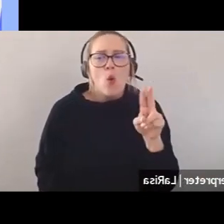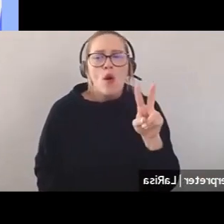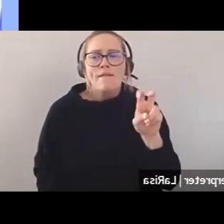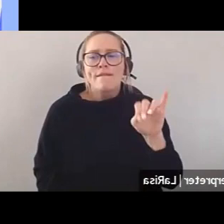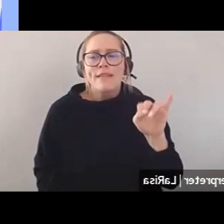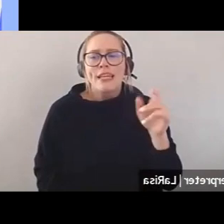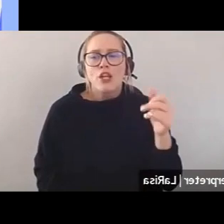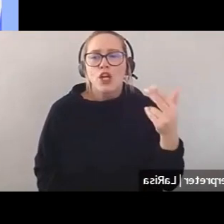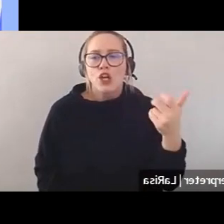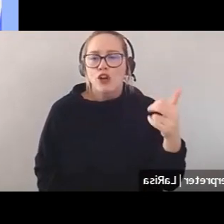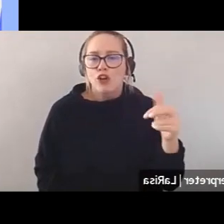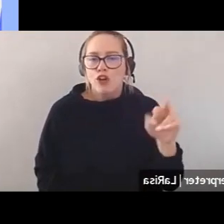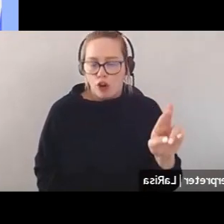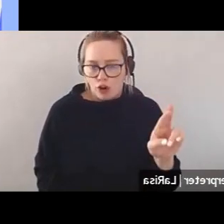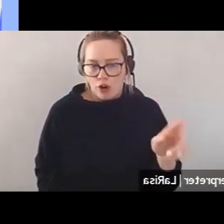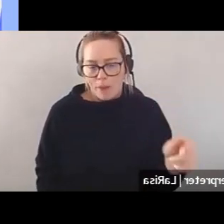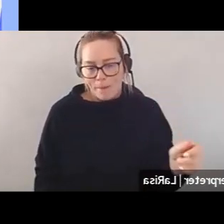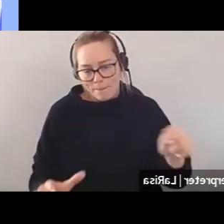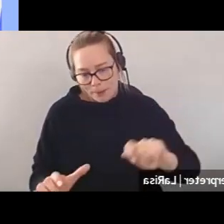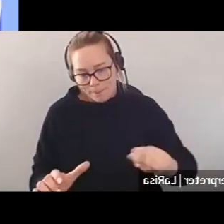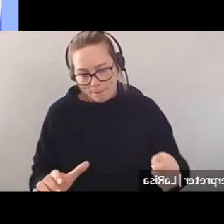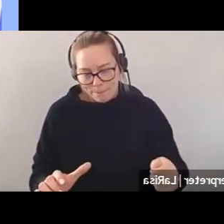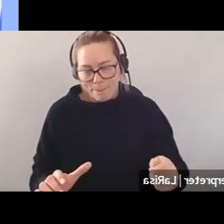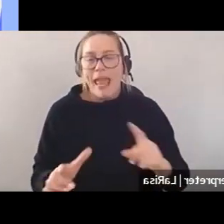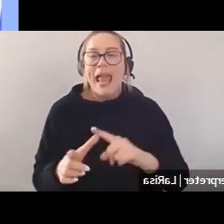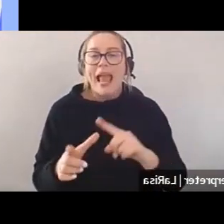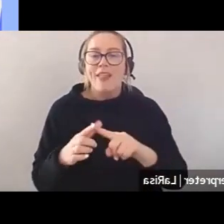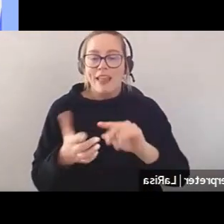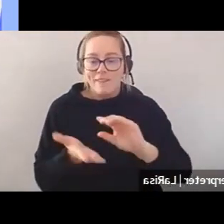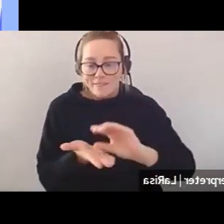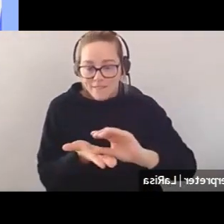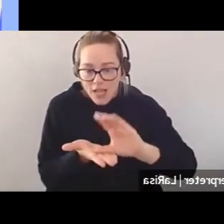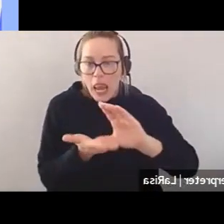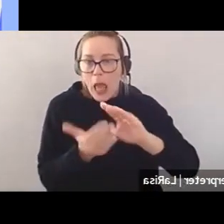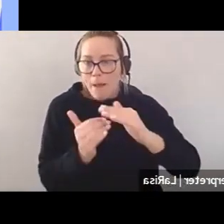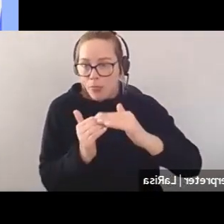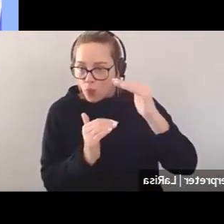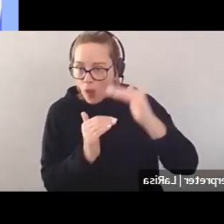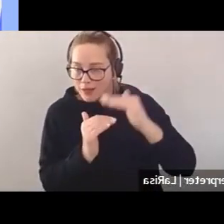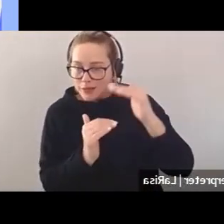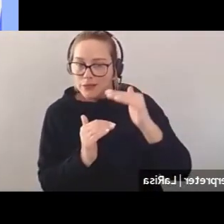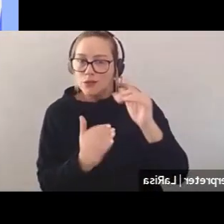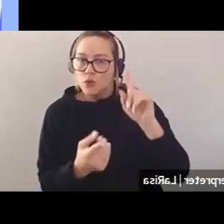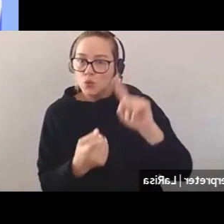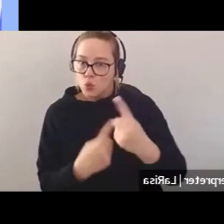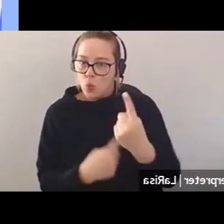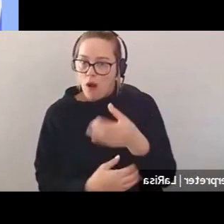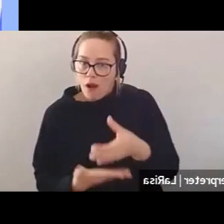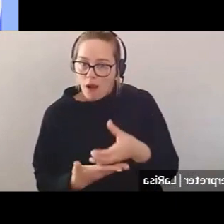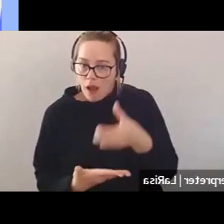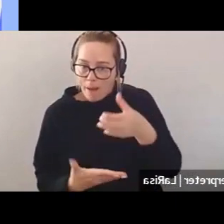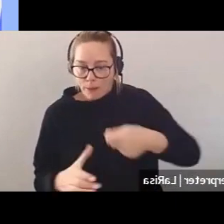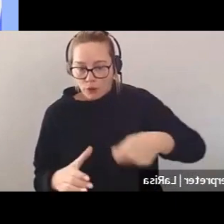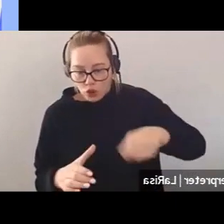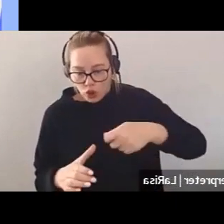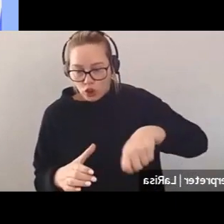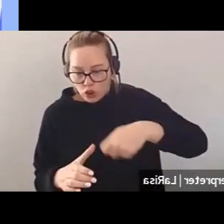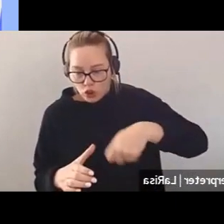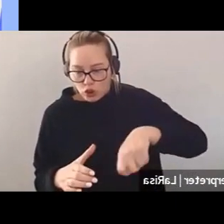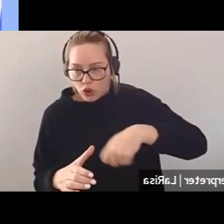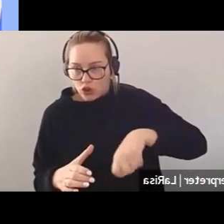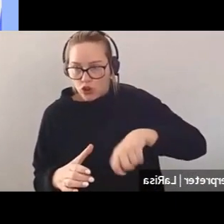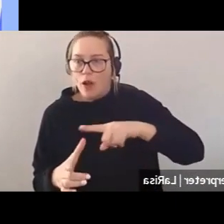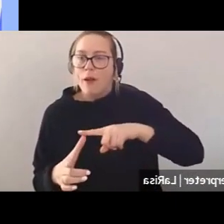lemon juice, and then you fill the rest with the milk of your choice, and up till it comes up to the 1 cup